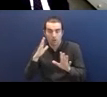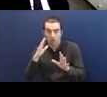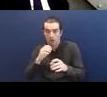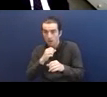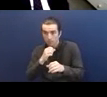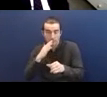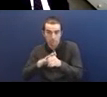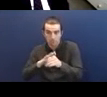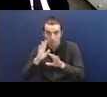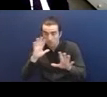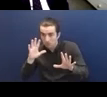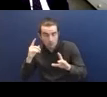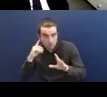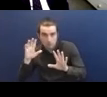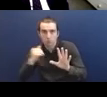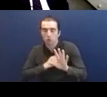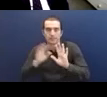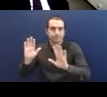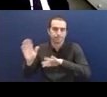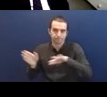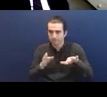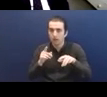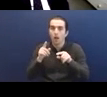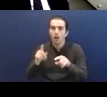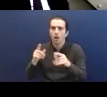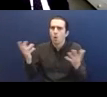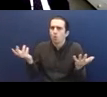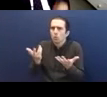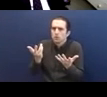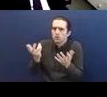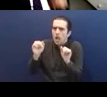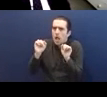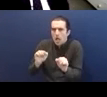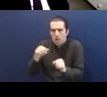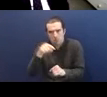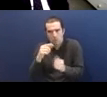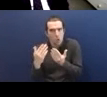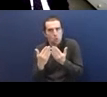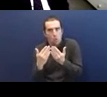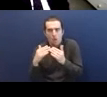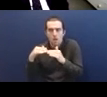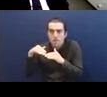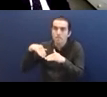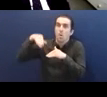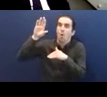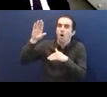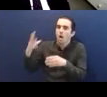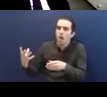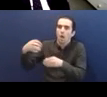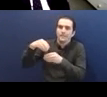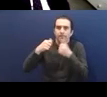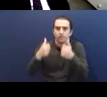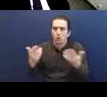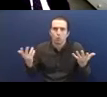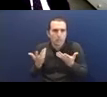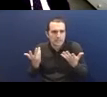temporary accommodation when we see them. So just jot down, if each of you can think of one thing that would make the school more